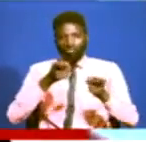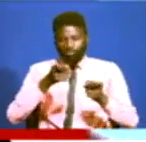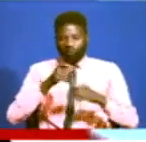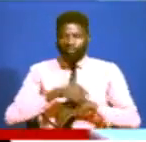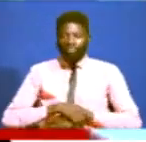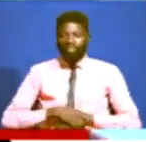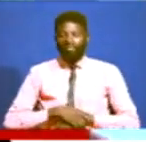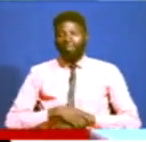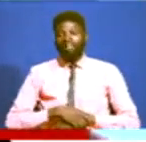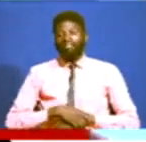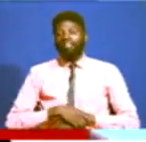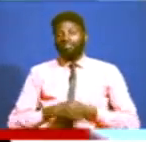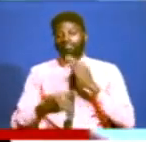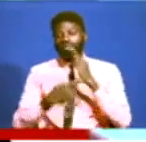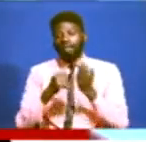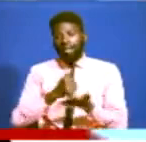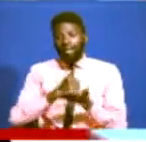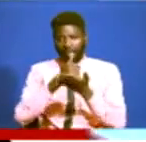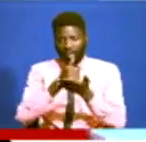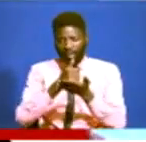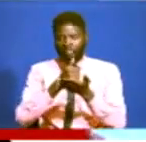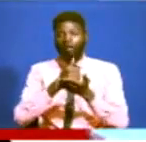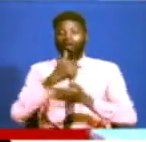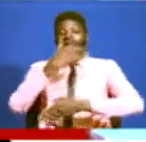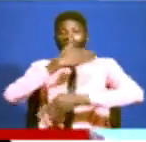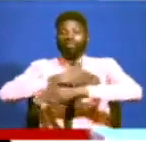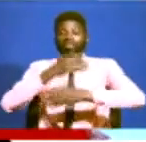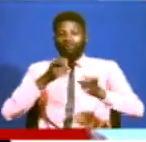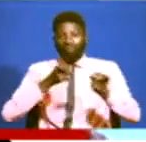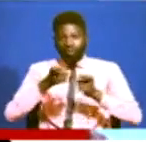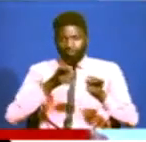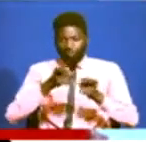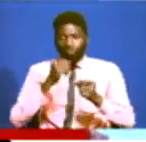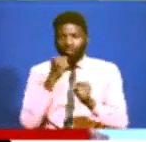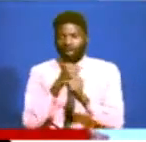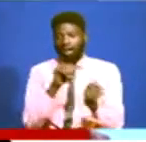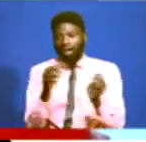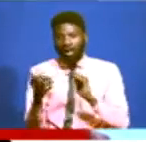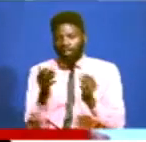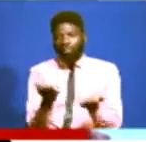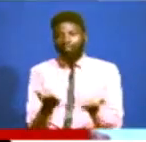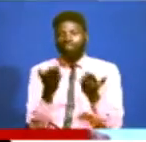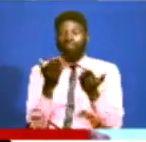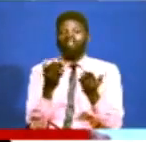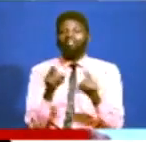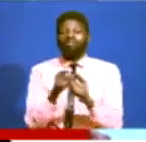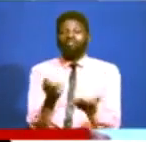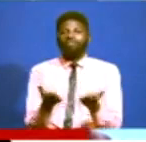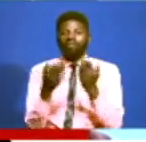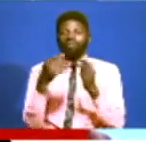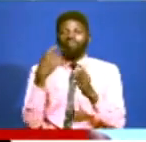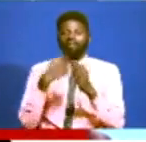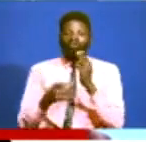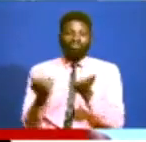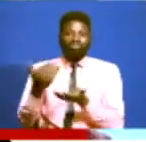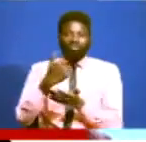the effectiveness of customs operations, which has consequently improved the national revenue. Currently, KRI has automated